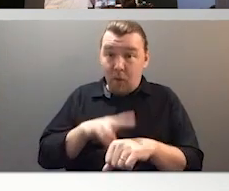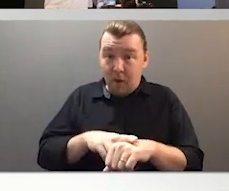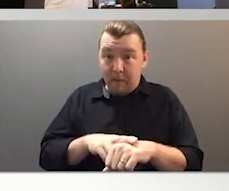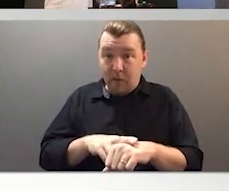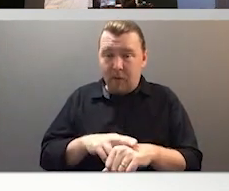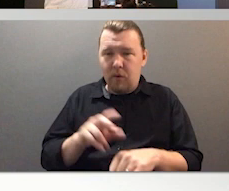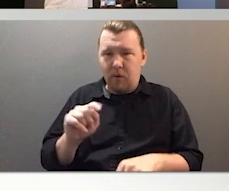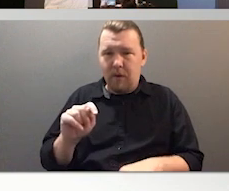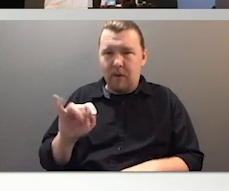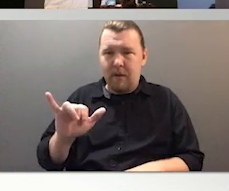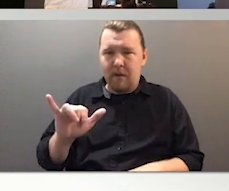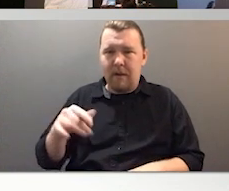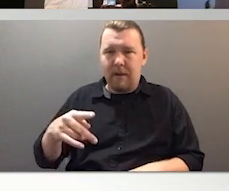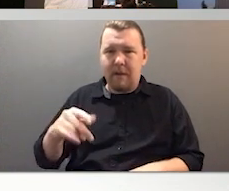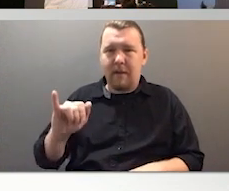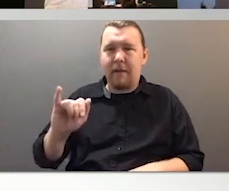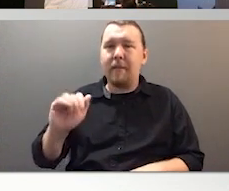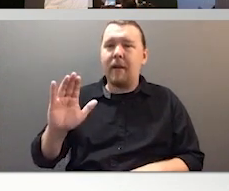quotes,